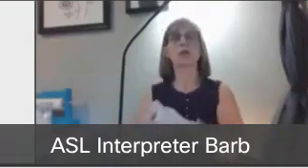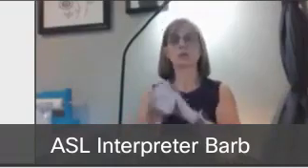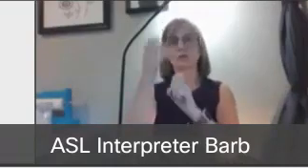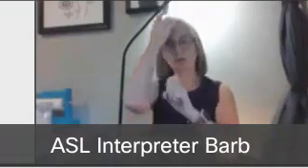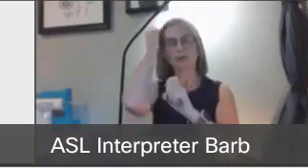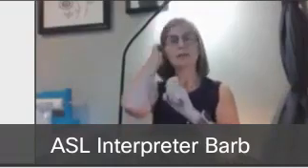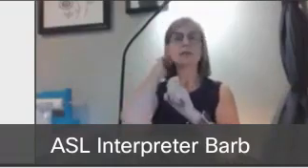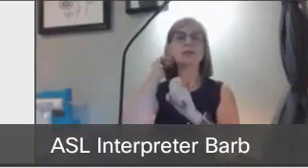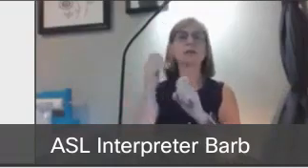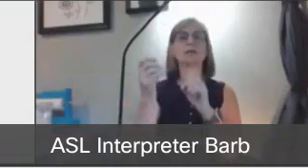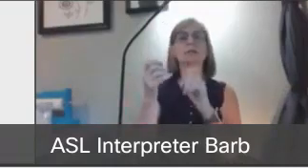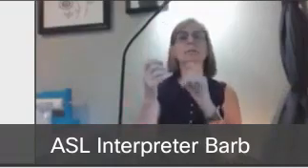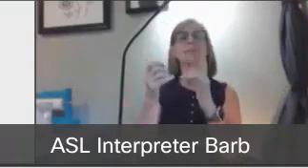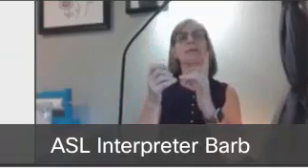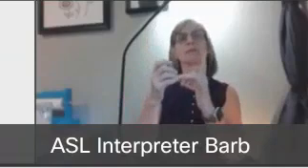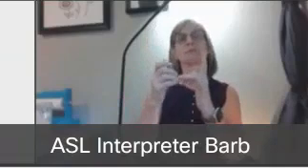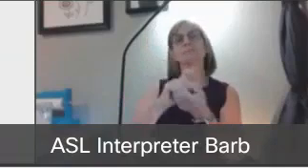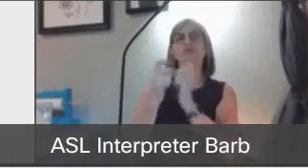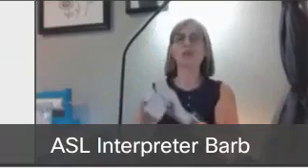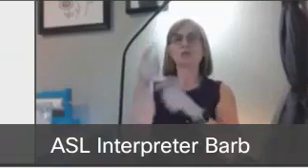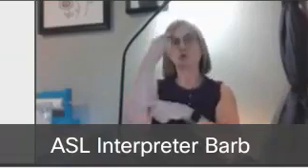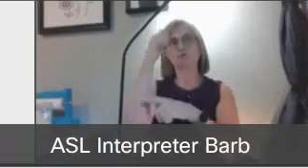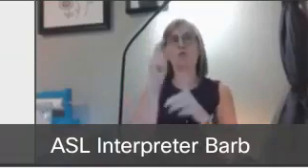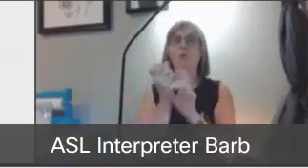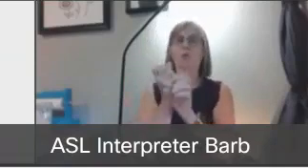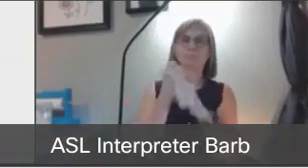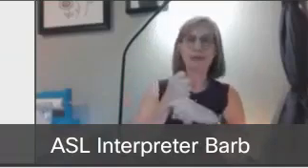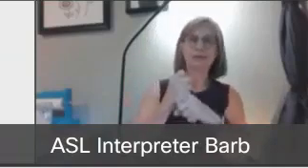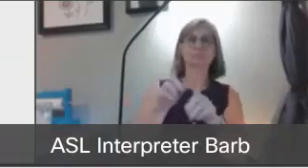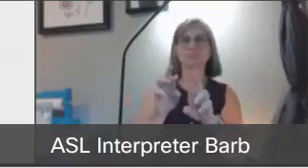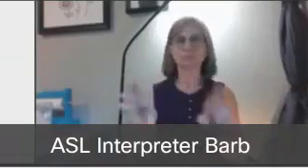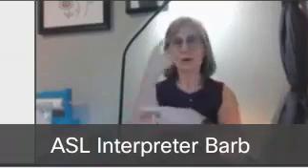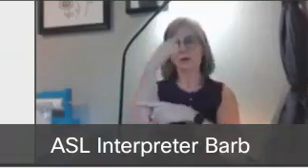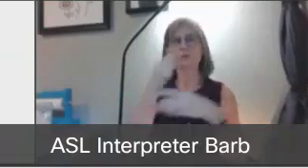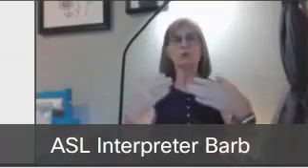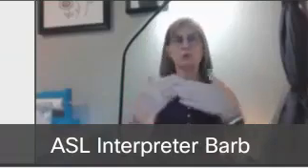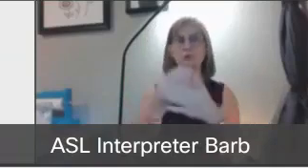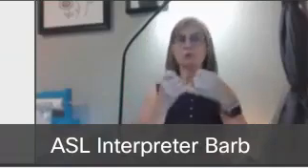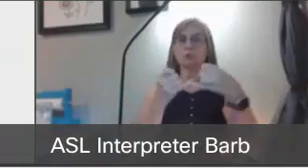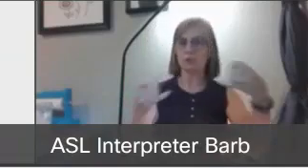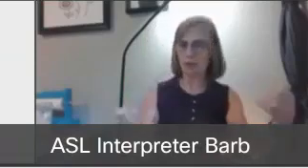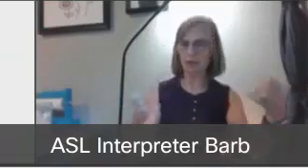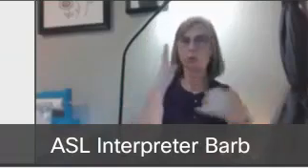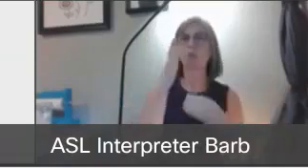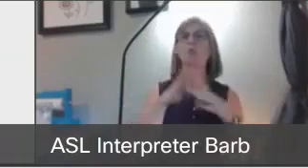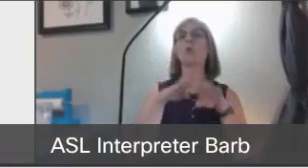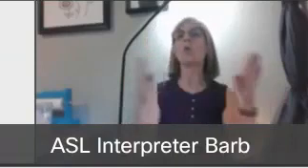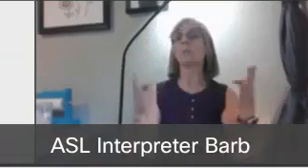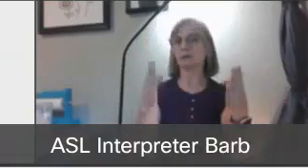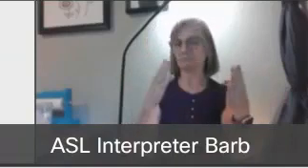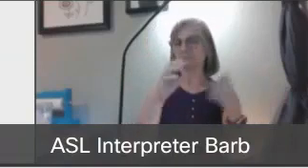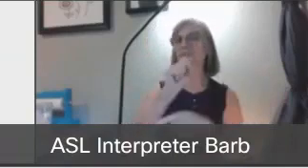Division line that will open in September. And so, as I stated, we're proposing changes to the Line 10 to accommodate this new high-capacity bus